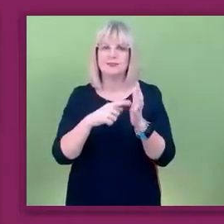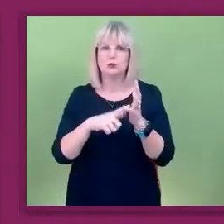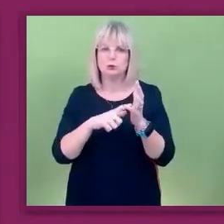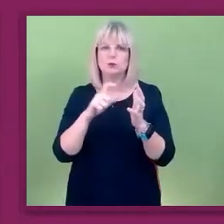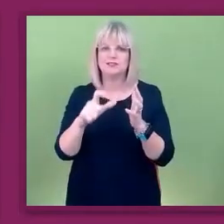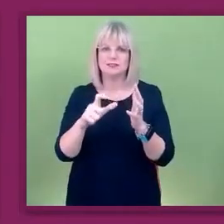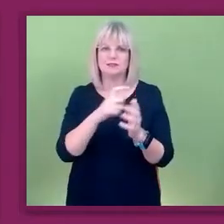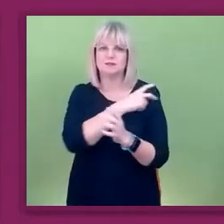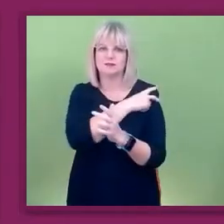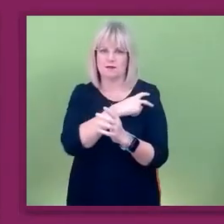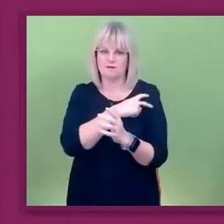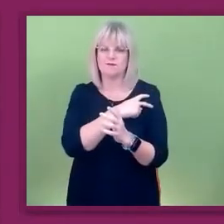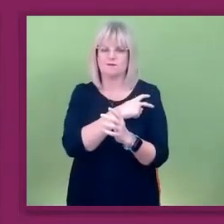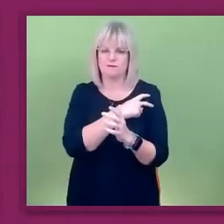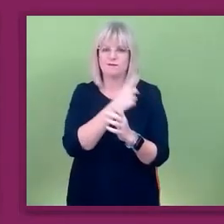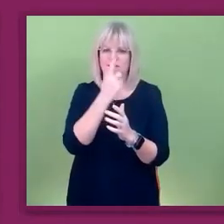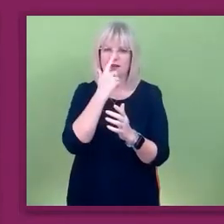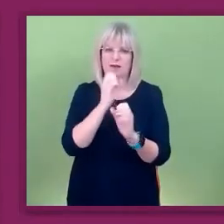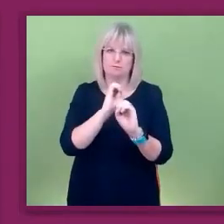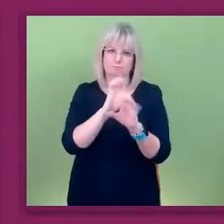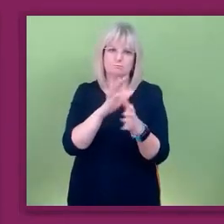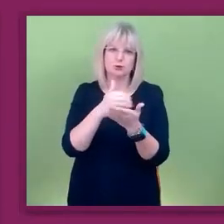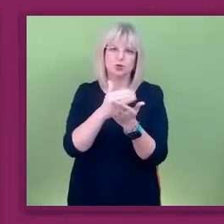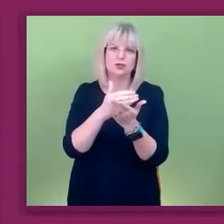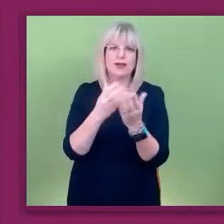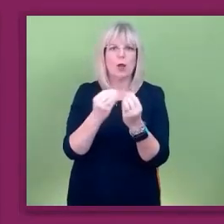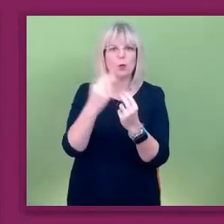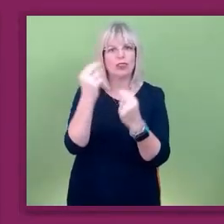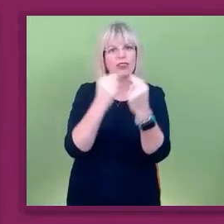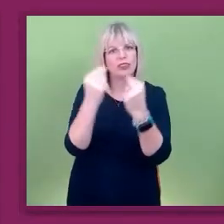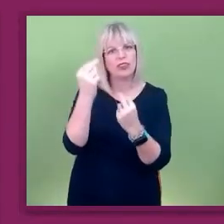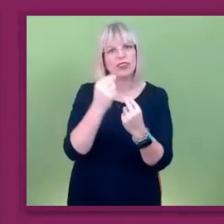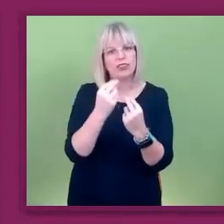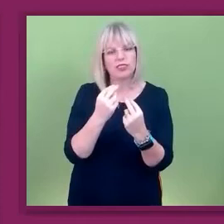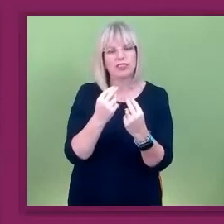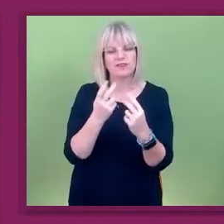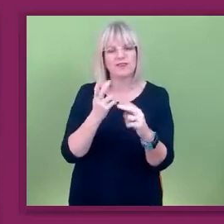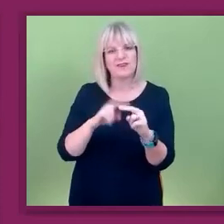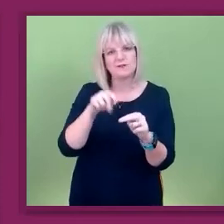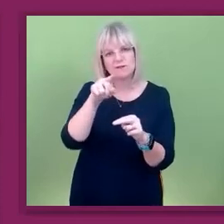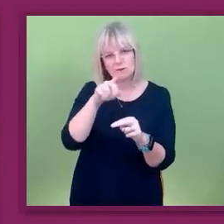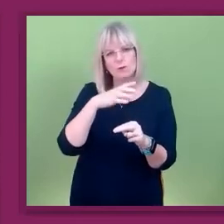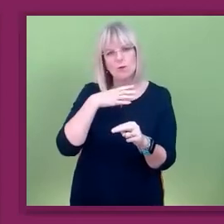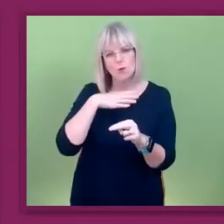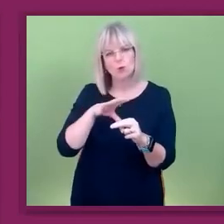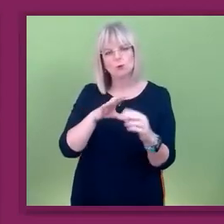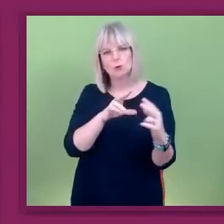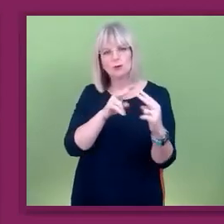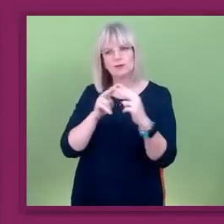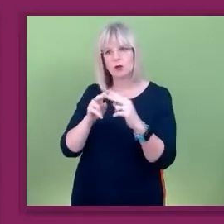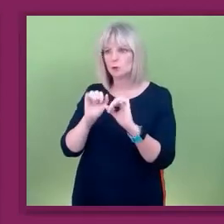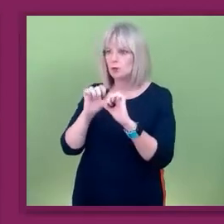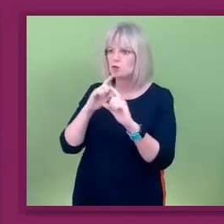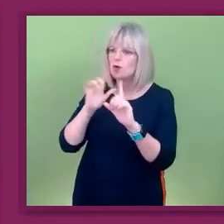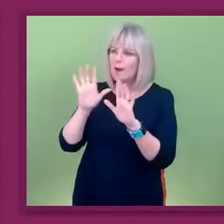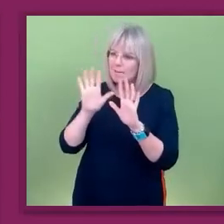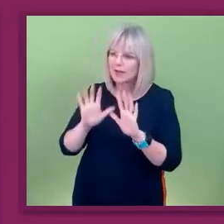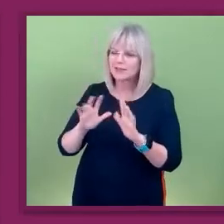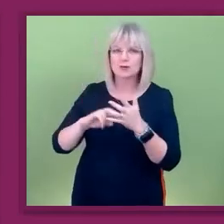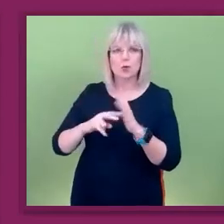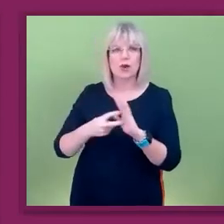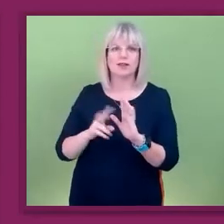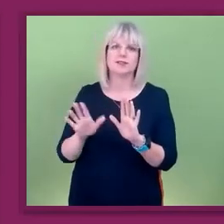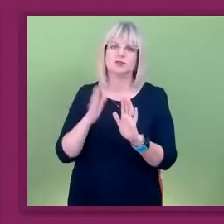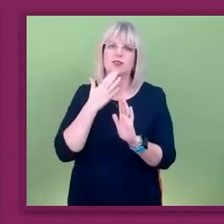the call can share that with attendees afterwards if they want to get in touch with your really amazing organisation. Can I thank all of you